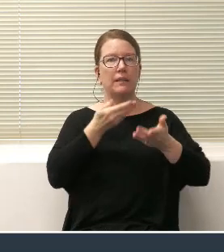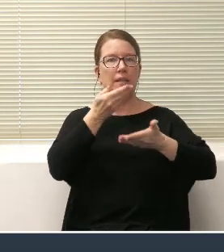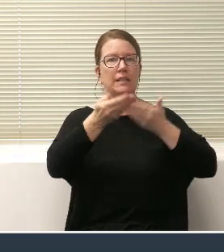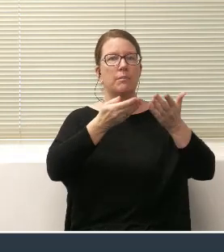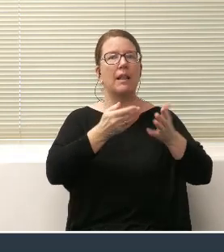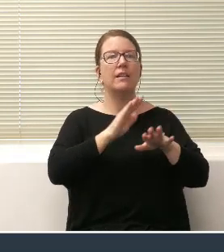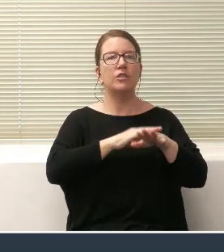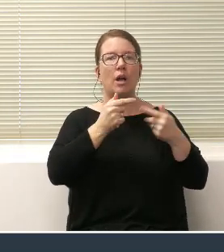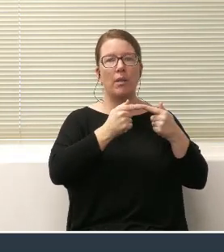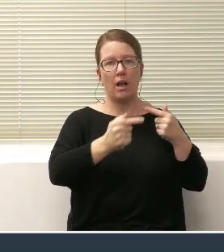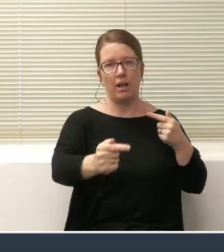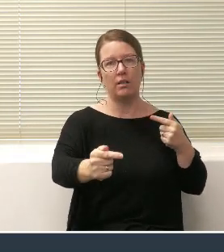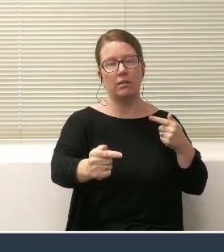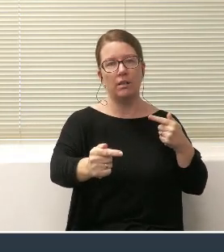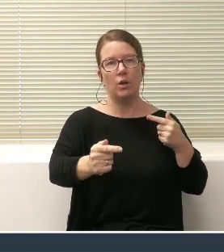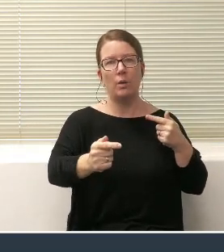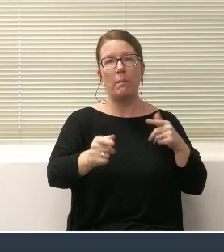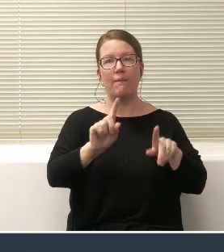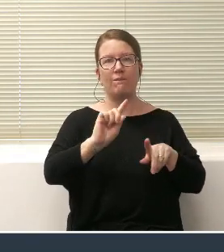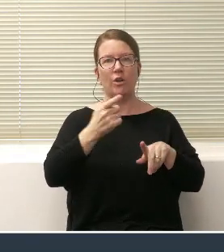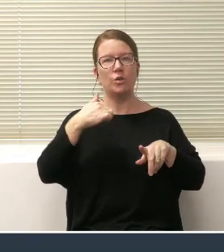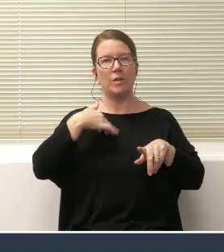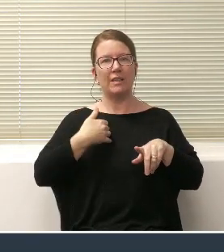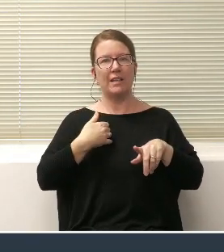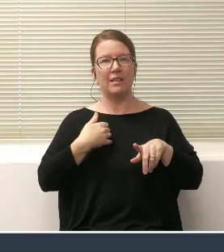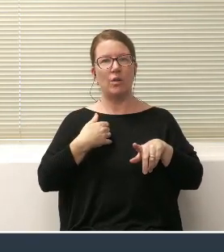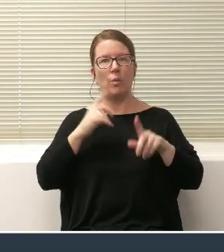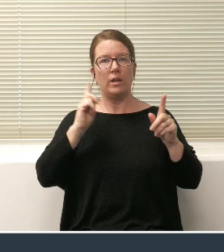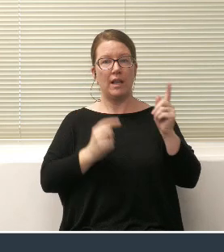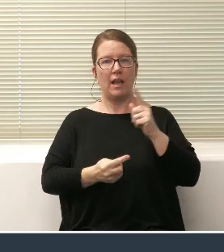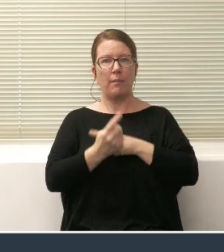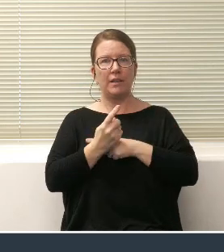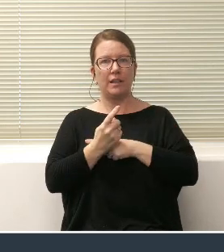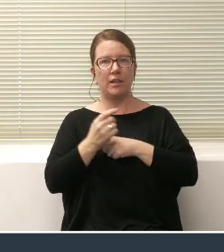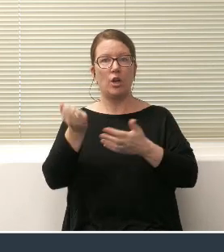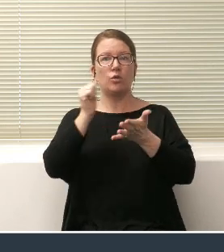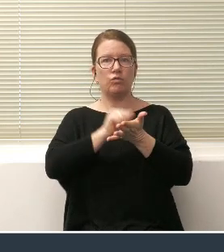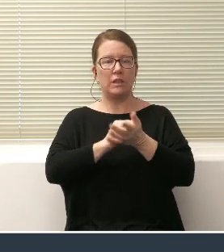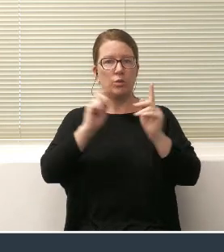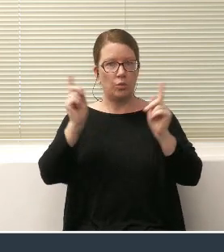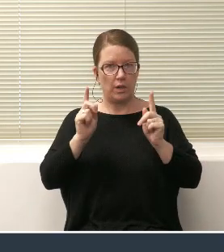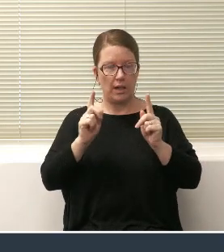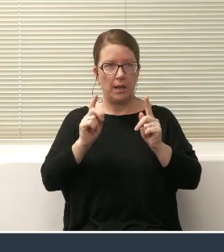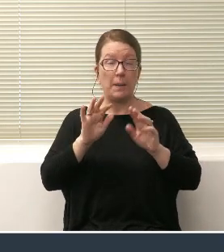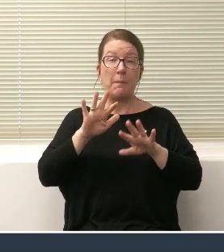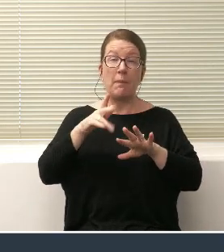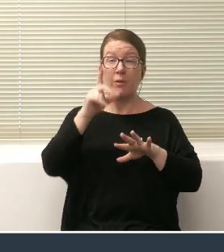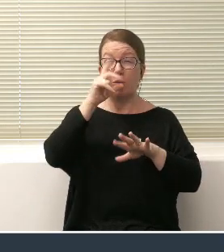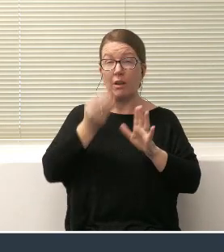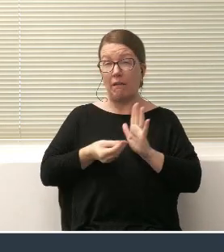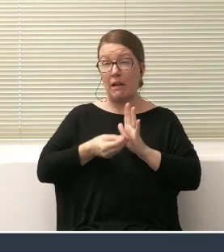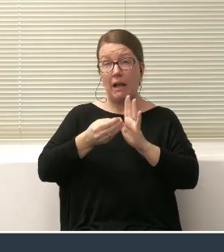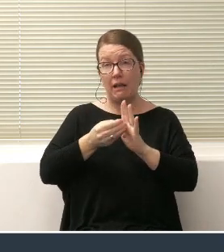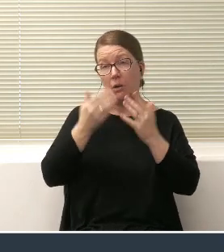as soon as we've got the direction from today. So I don't know, you could perhaps put something in, but